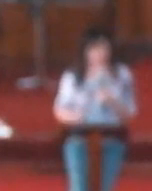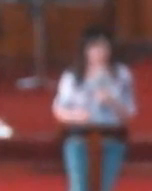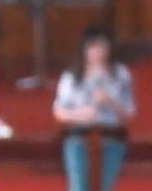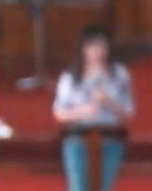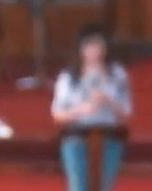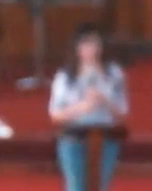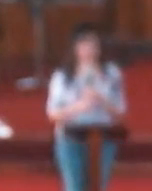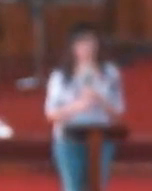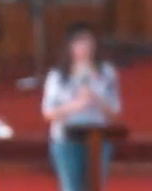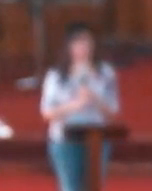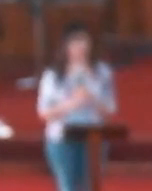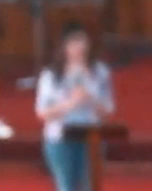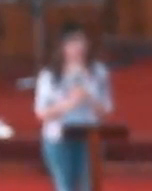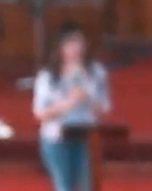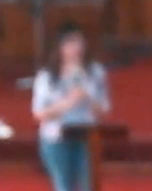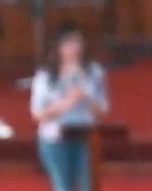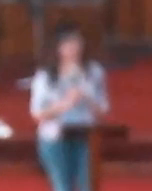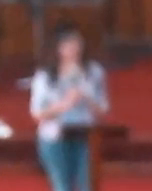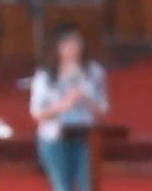bit of flour. Ajá.